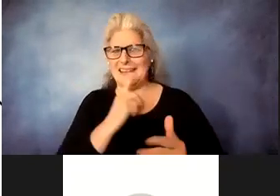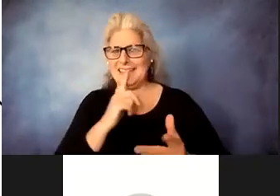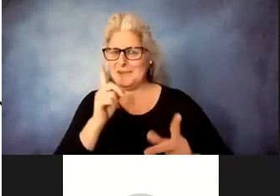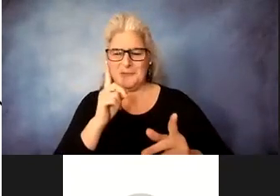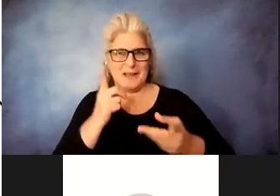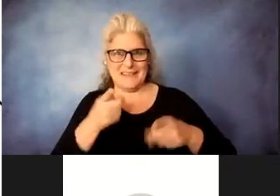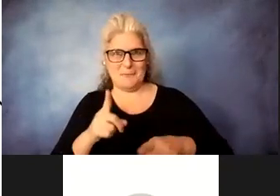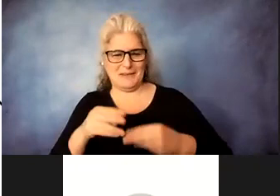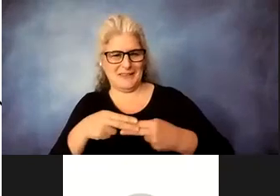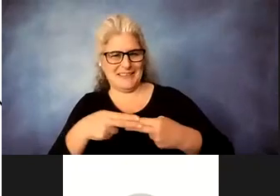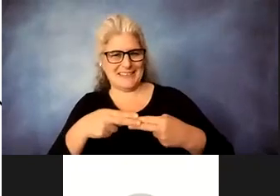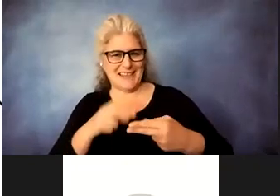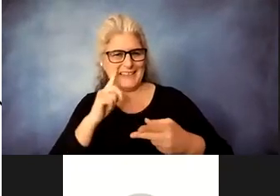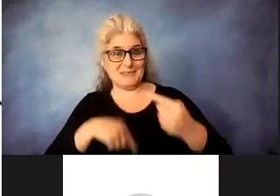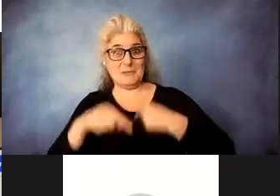presentation.